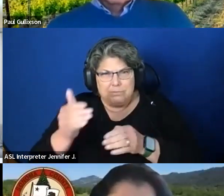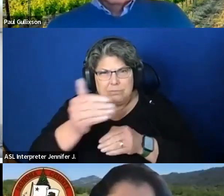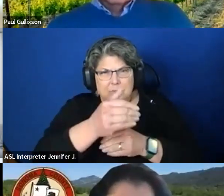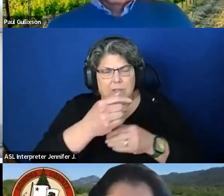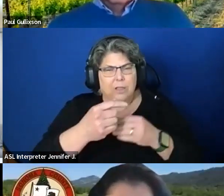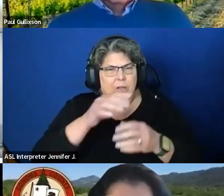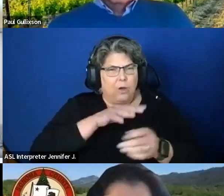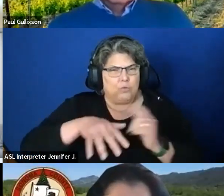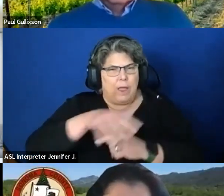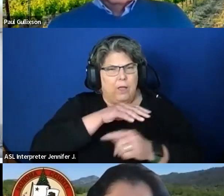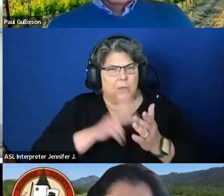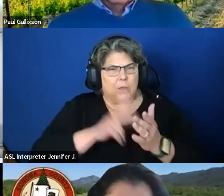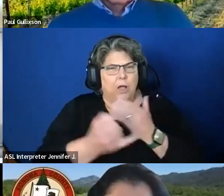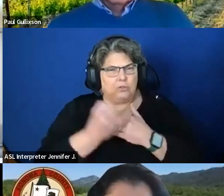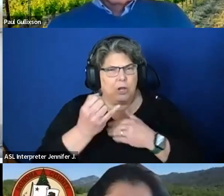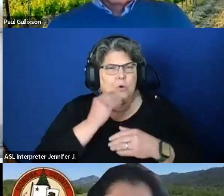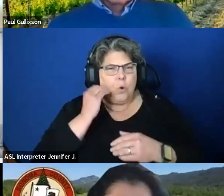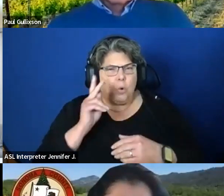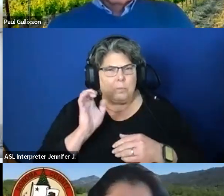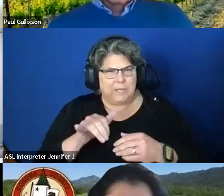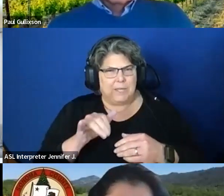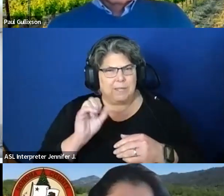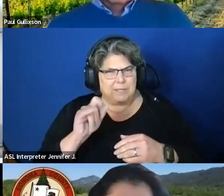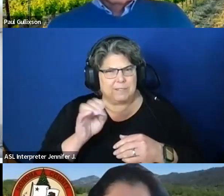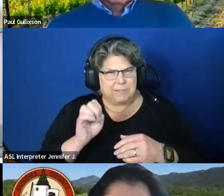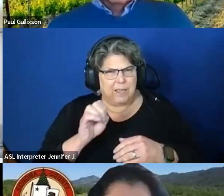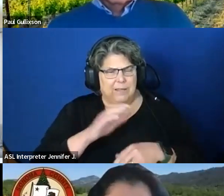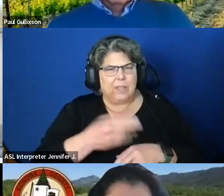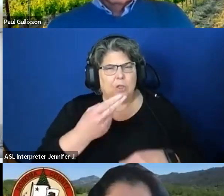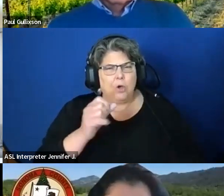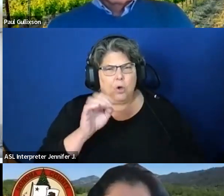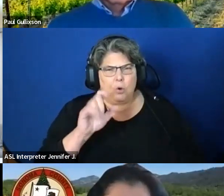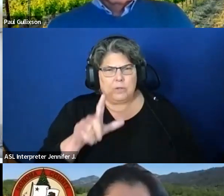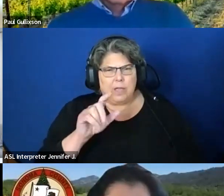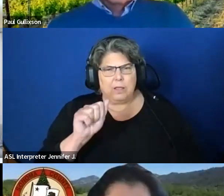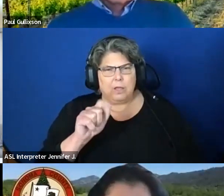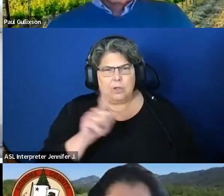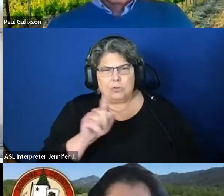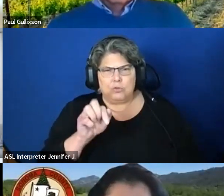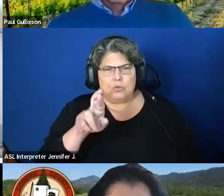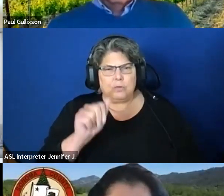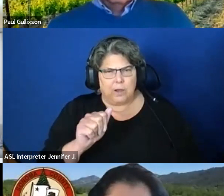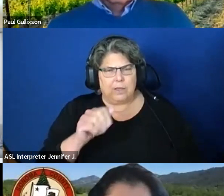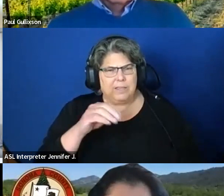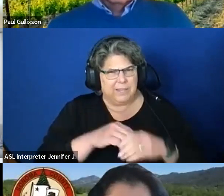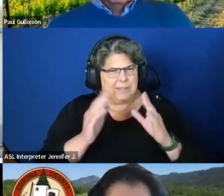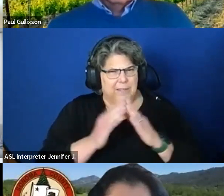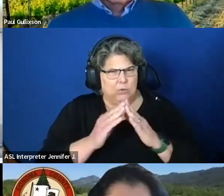Homes Key site at the Hotel Azura down at the corner of College and Mendocino Avenues in downtown Santa